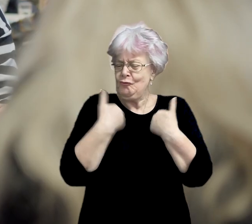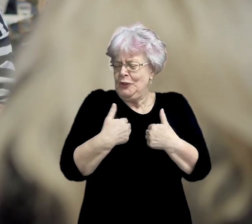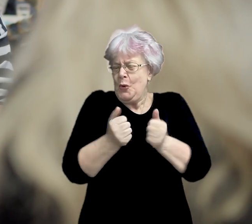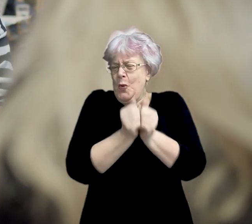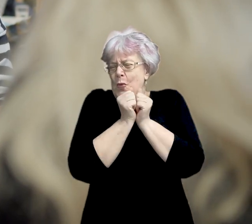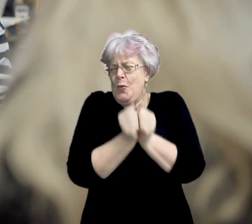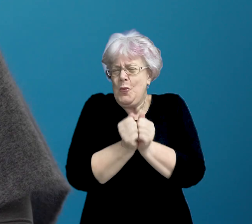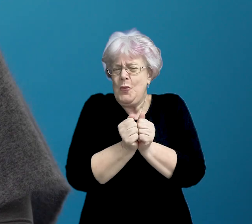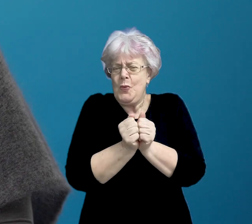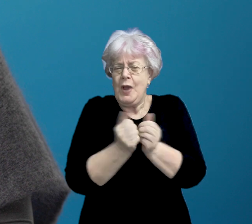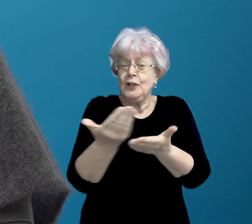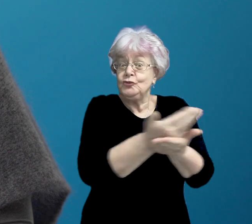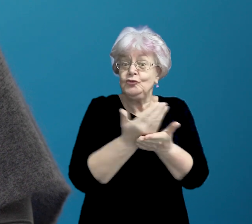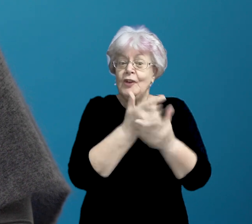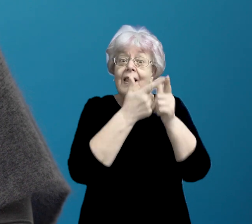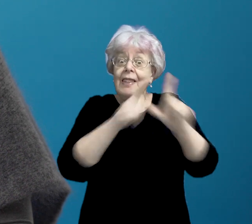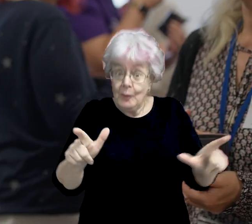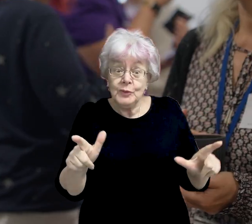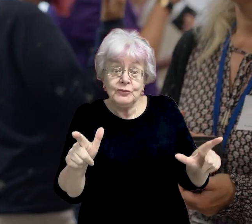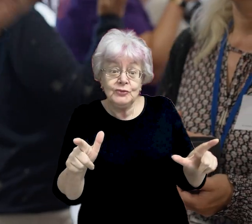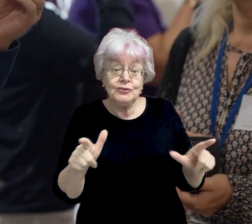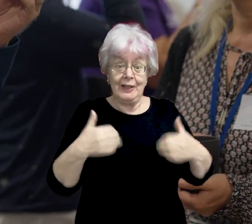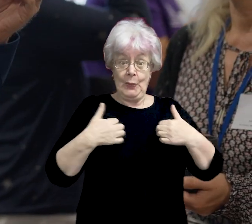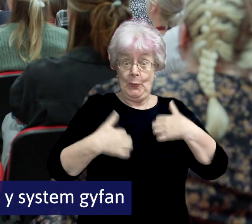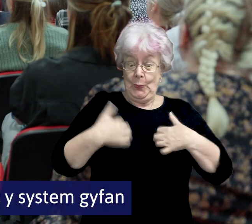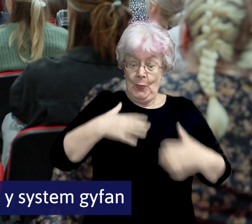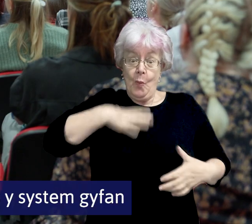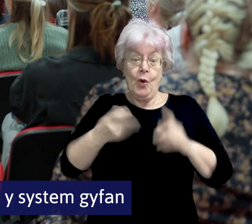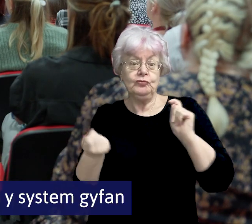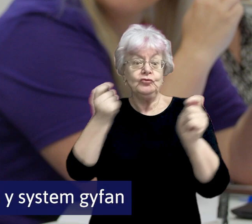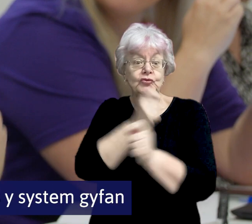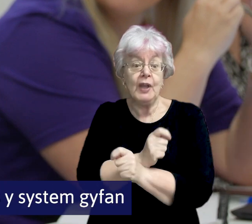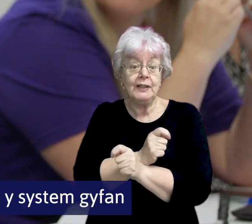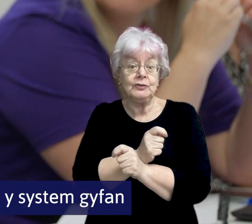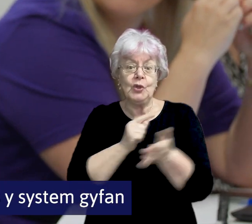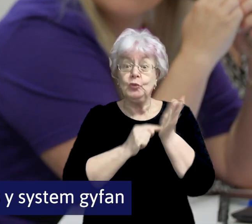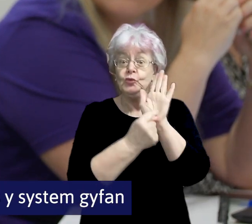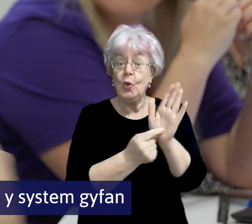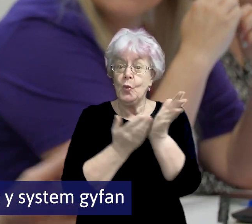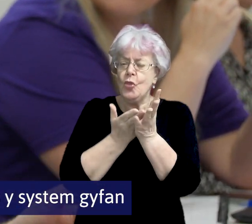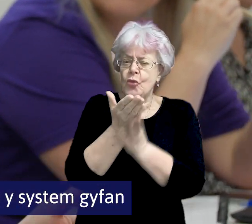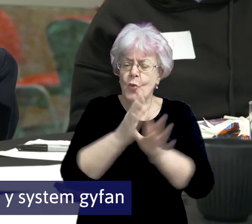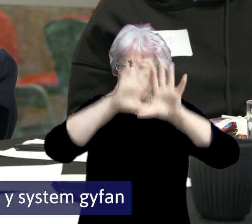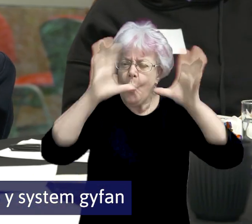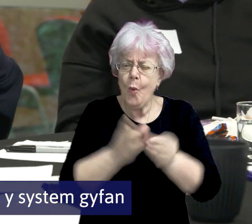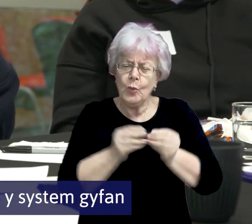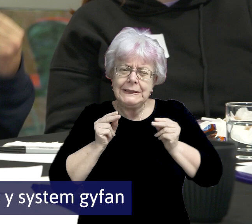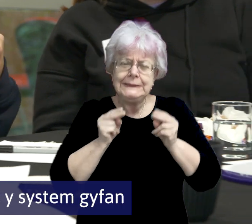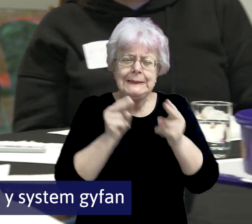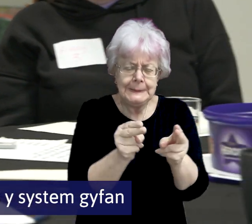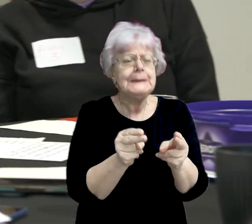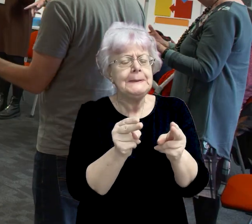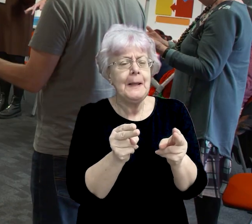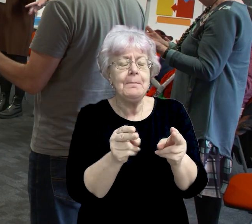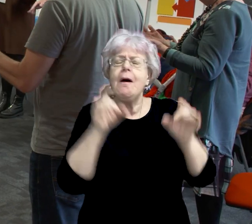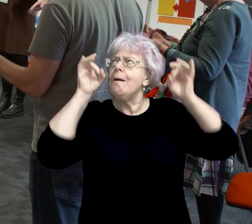conversations, the shared language, the appetite for change and the will that has been evident across the whole